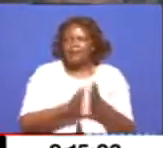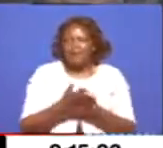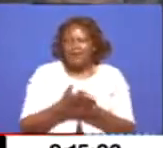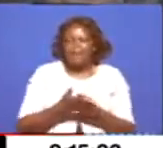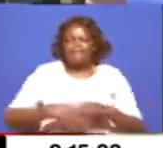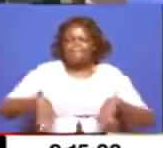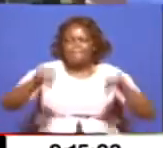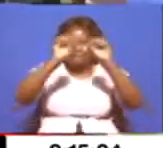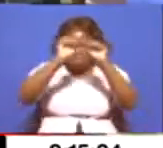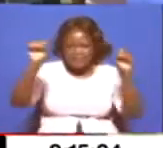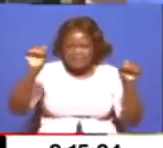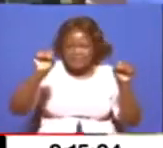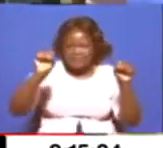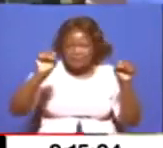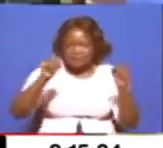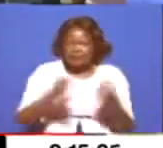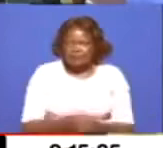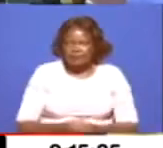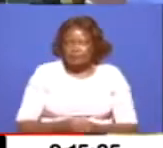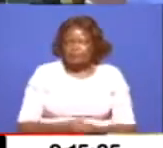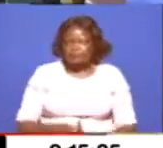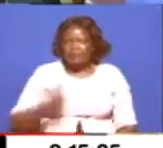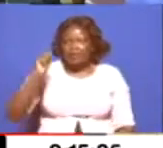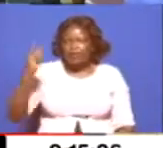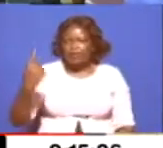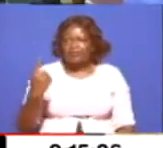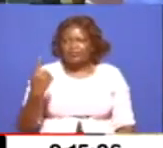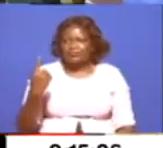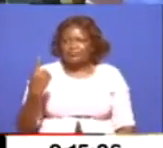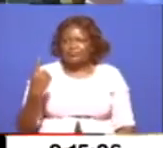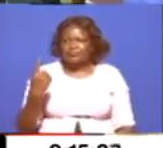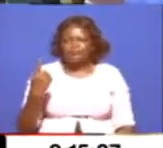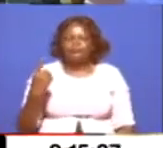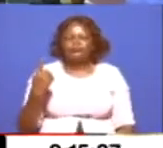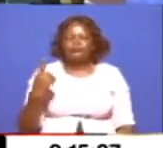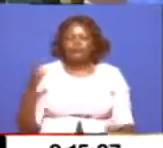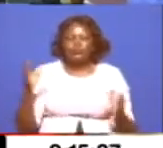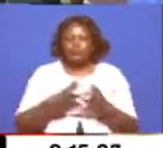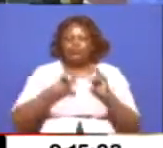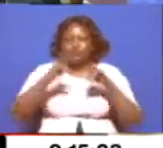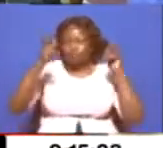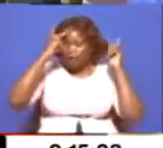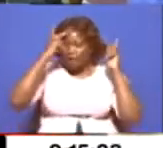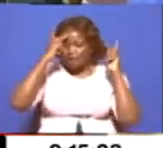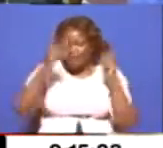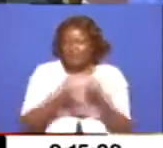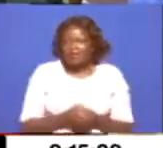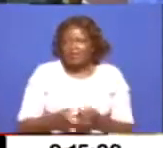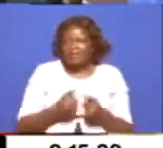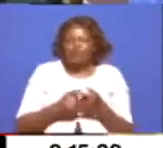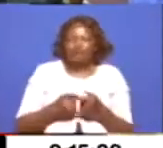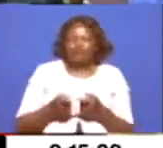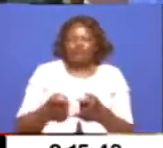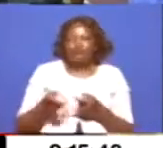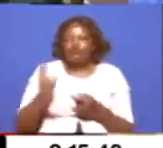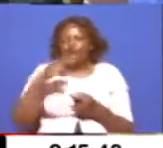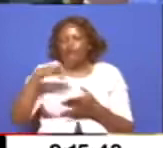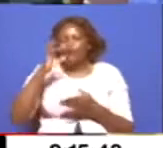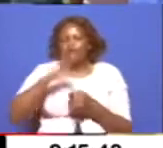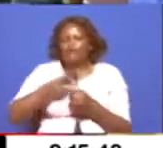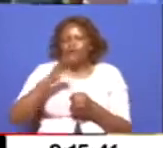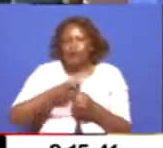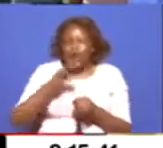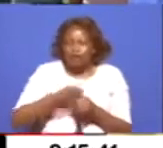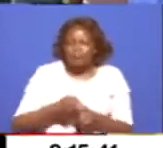kule Kasarani. The Kenya Kwanza boat today docked in Kakamega as it sought to pick more passengers in its extensive charm offensive mission